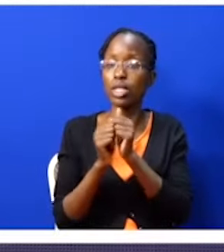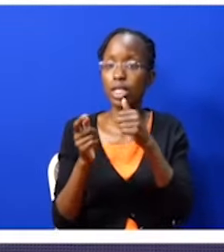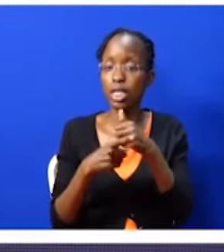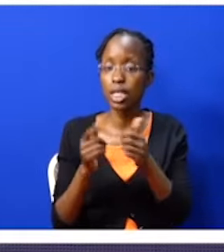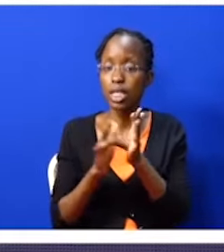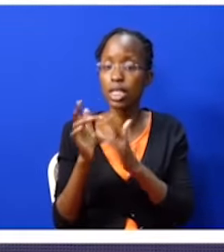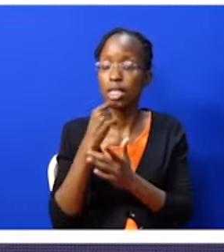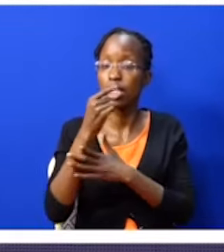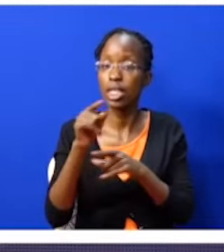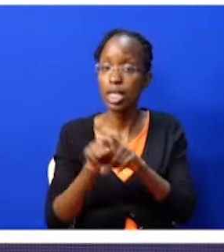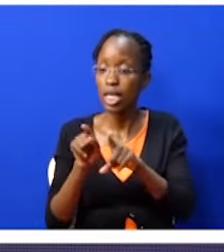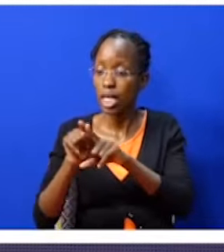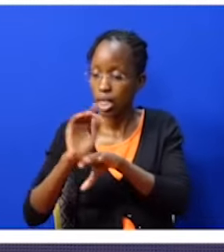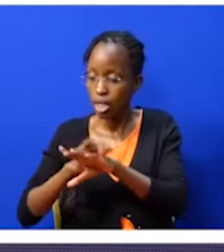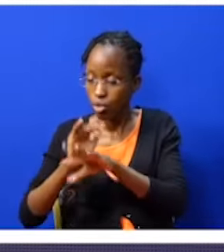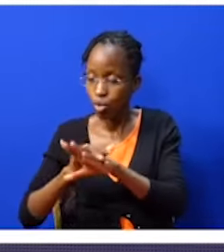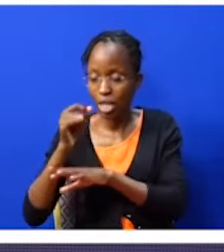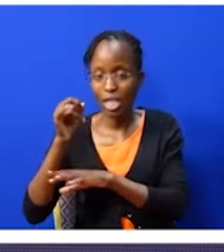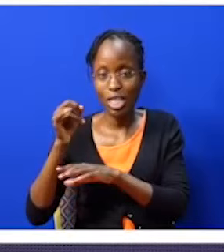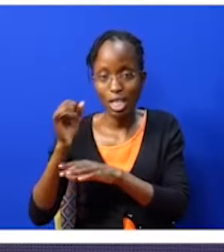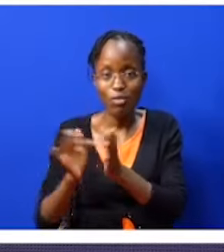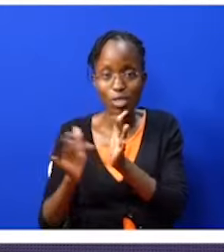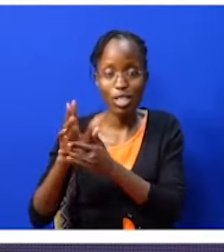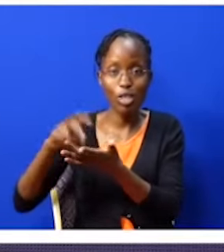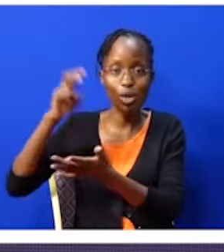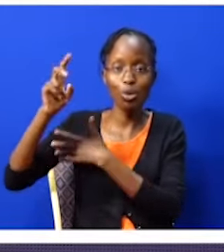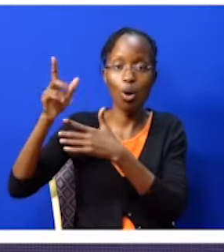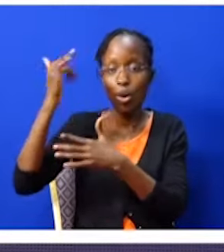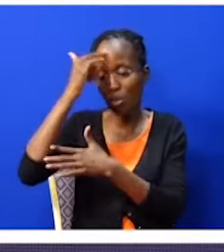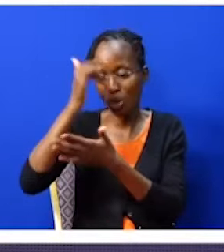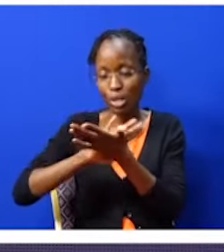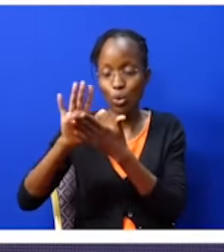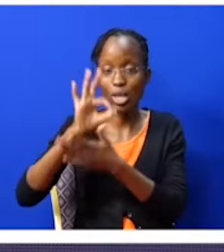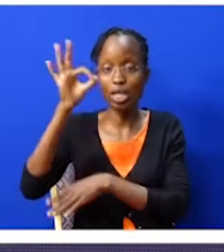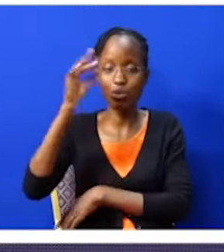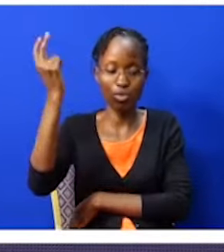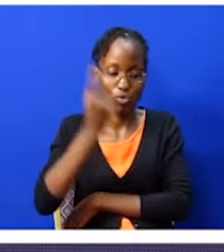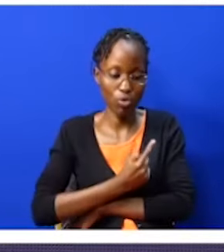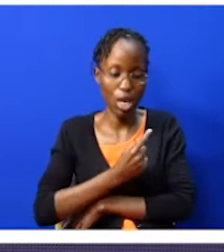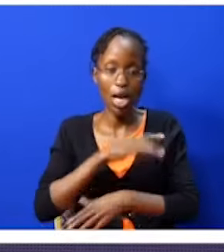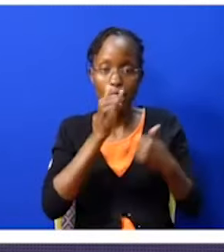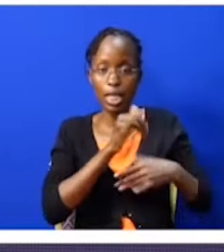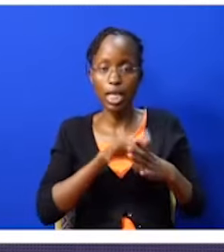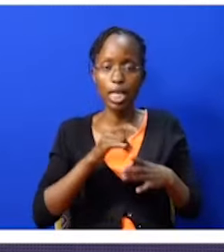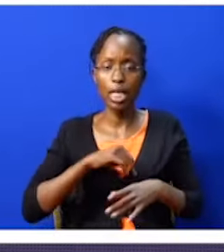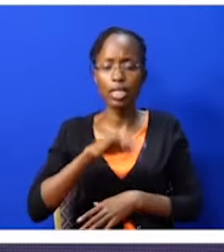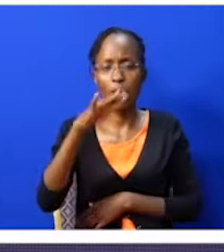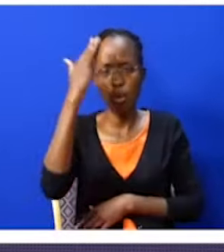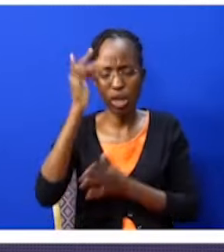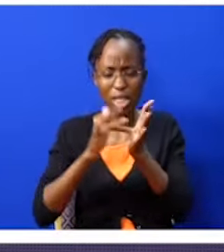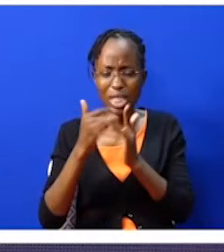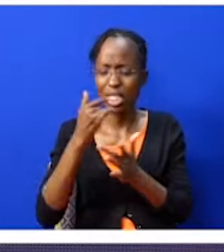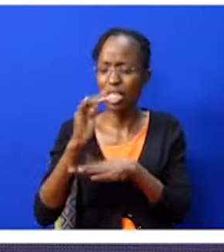it would be good for us when Jesus leaves because the Holy Spirit will come to live inside of us and to help us. Now, why would Jesus say